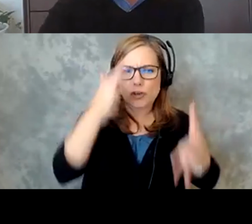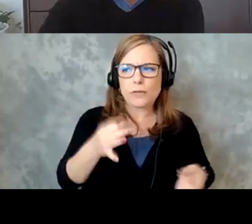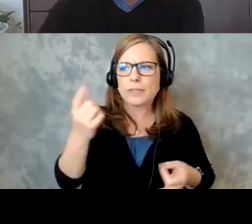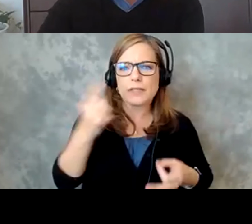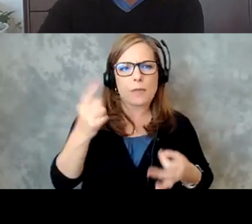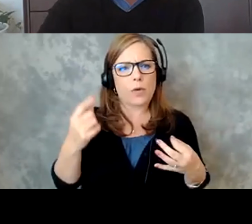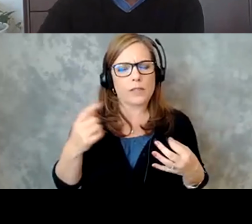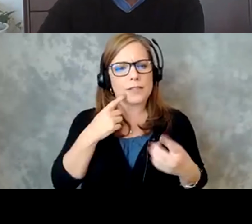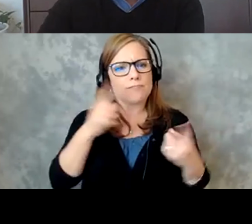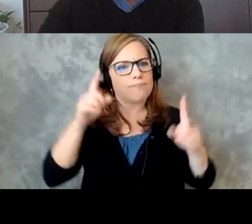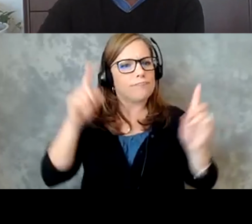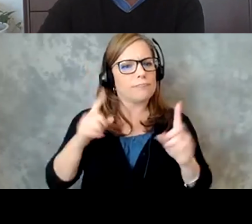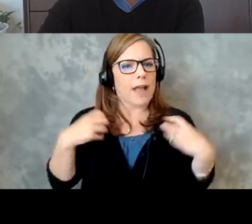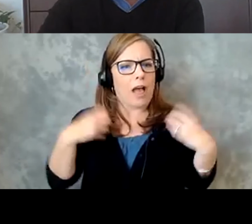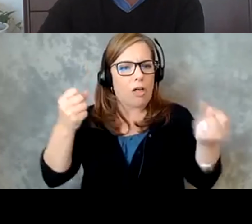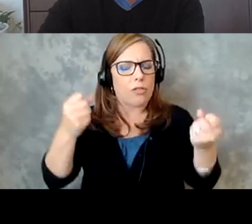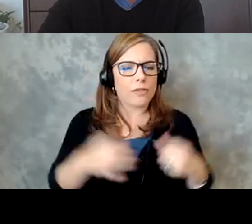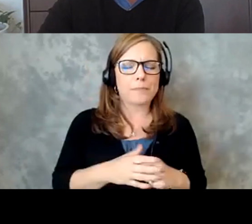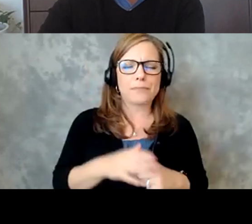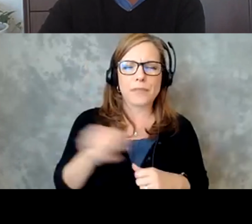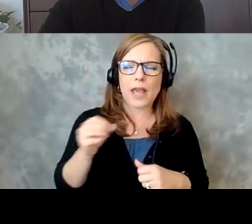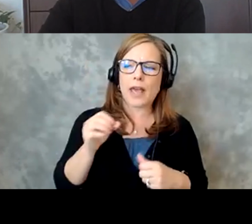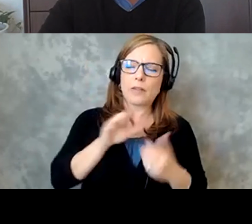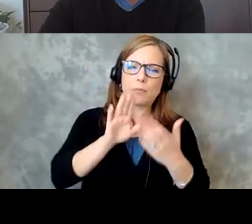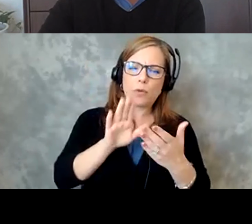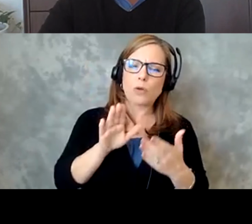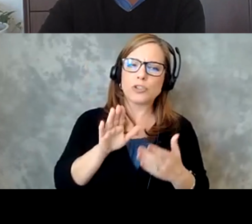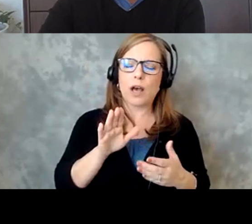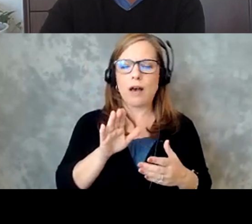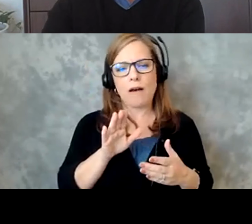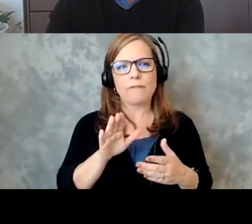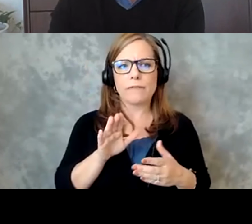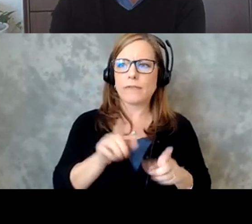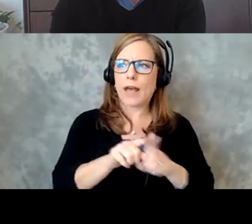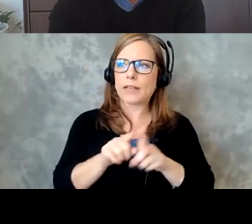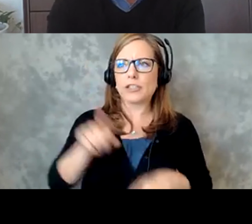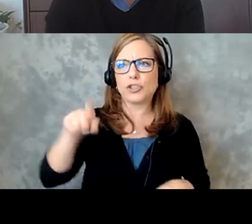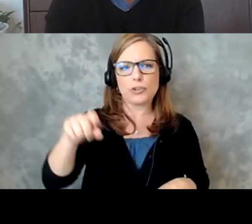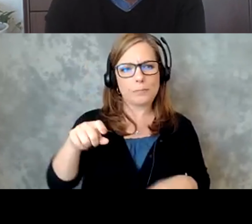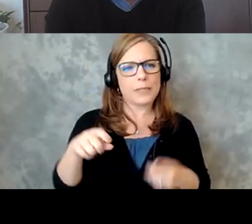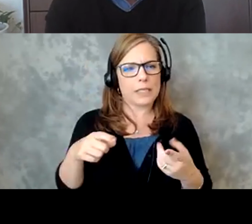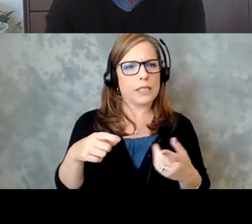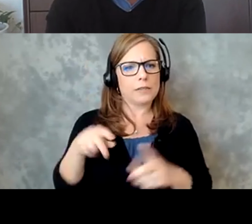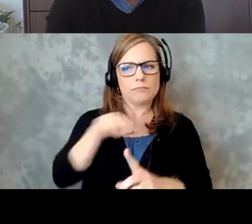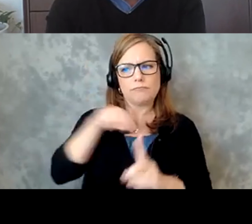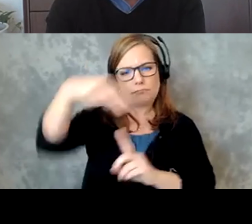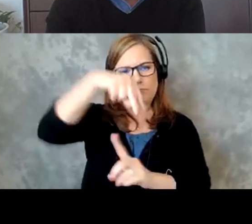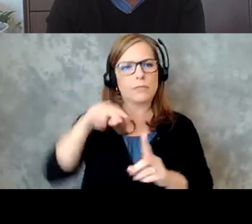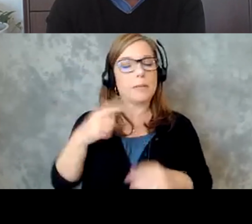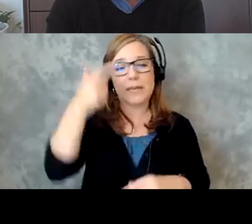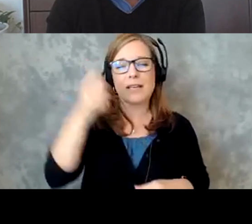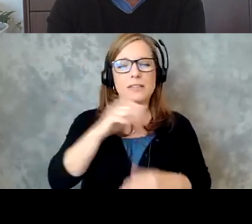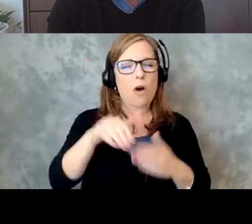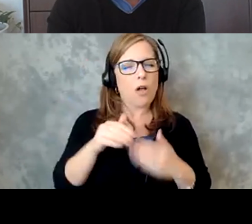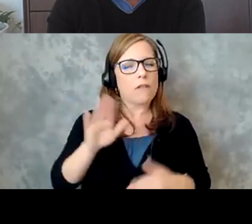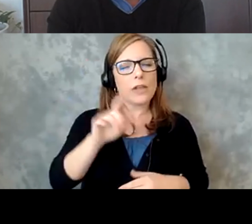patient-centered approach, which is as it should be, because all of these needs are so